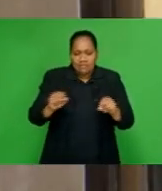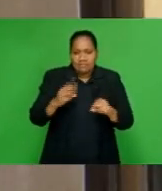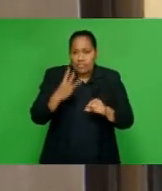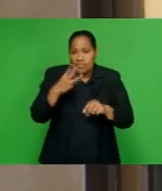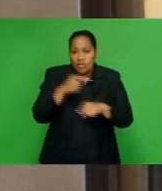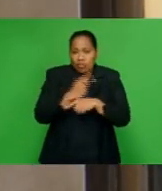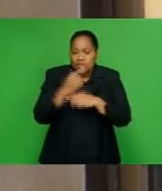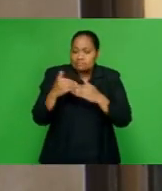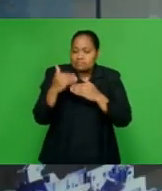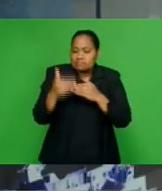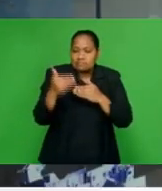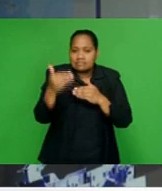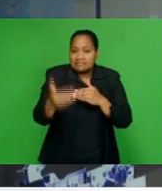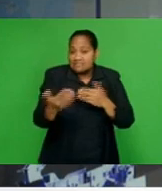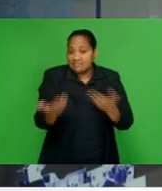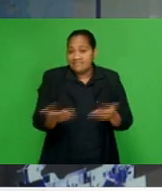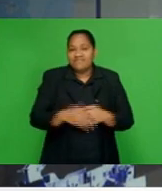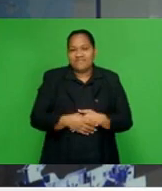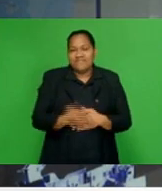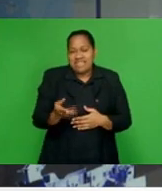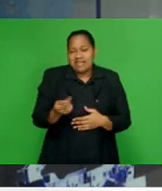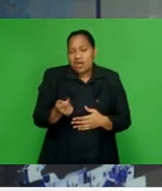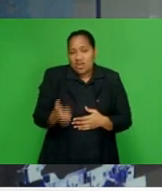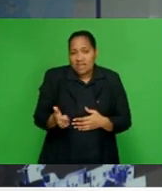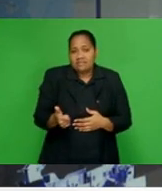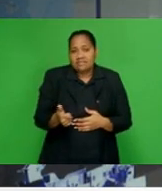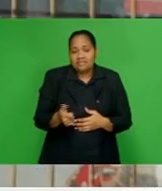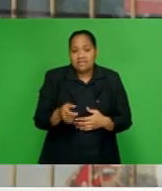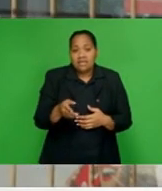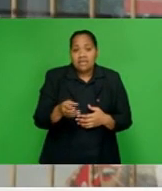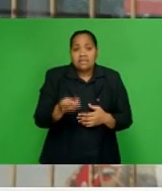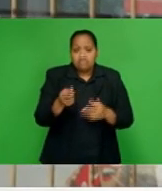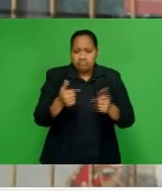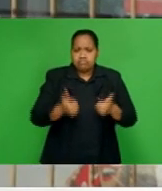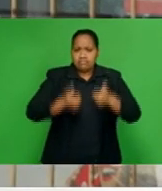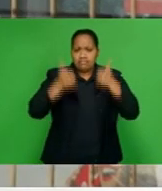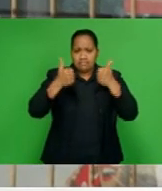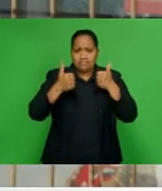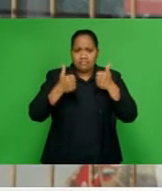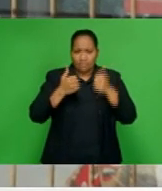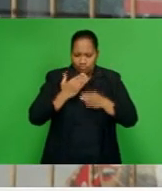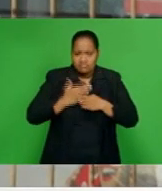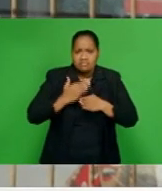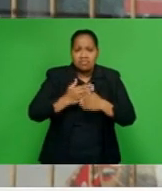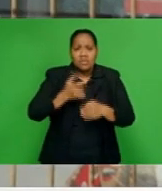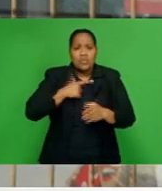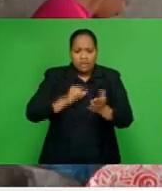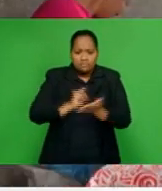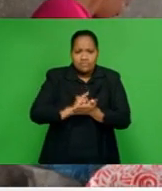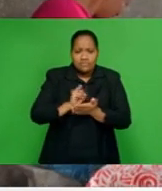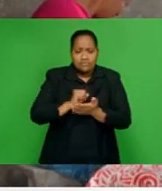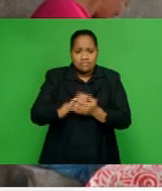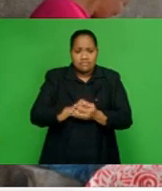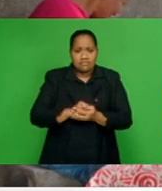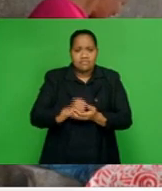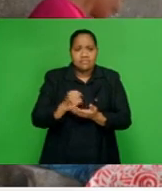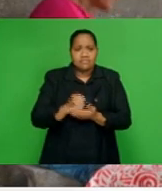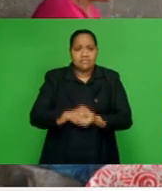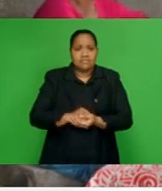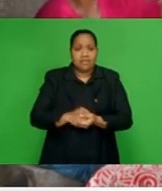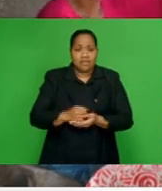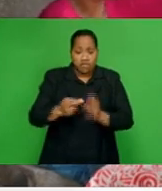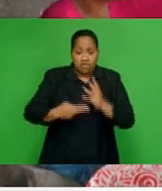the earliest. But that's a great initiative because the interest rates are 0.5 for the